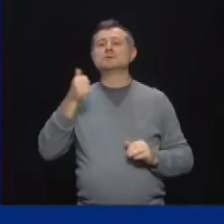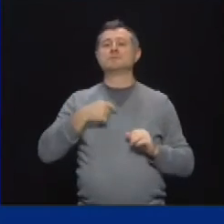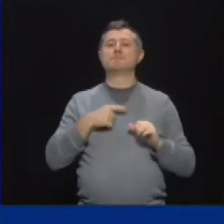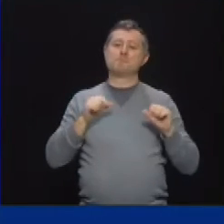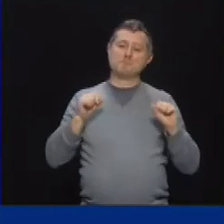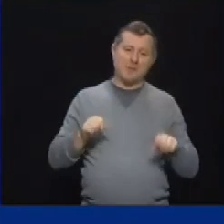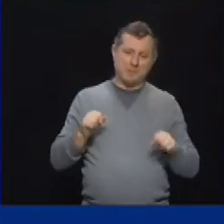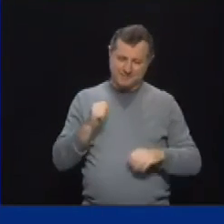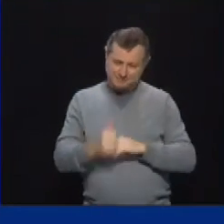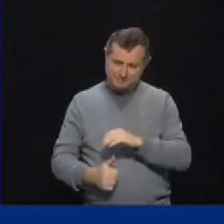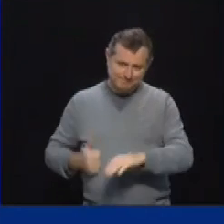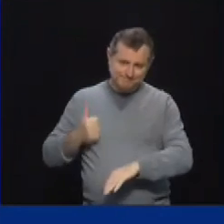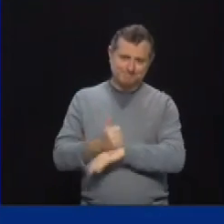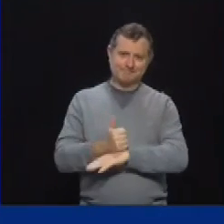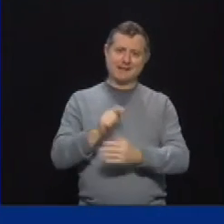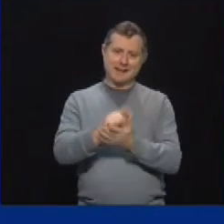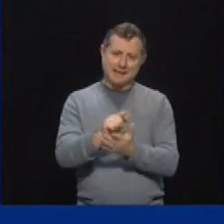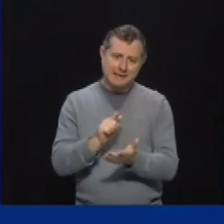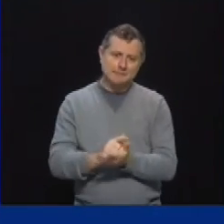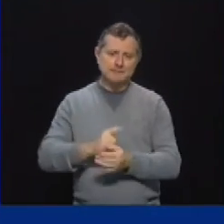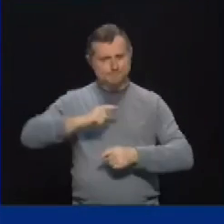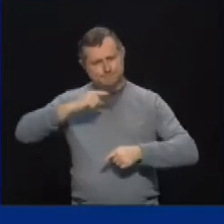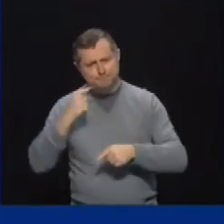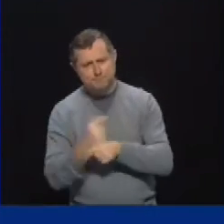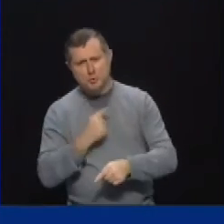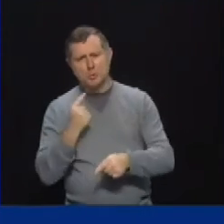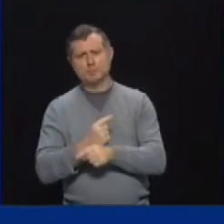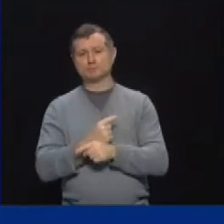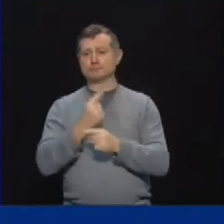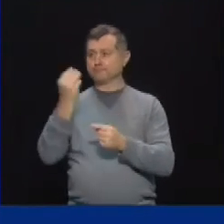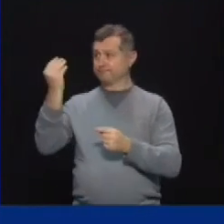and properly? And that's the timetable we'll follow. Okay,